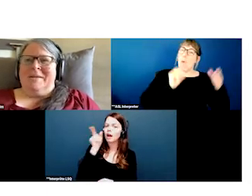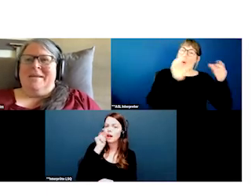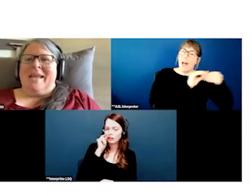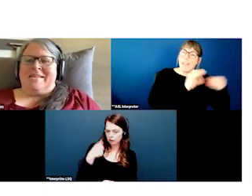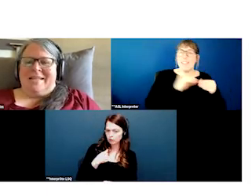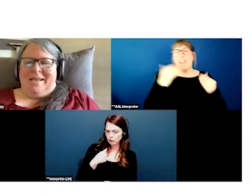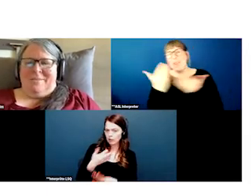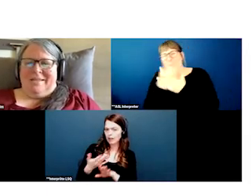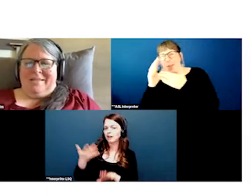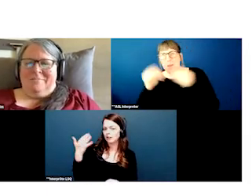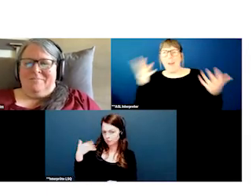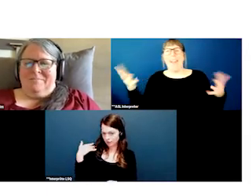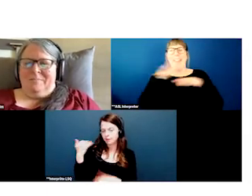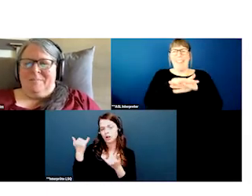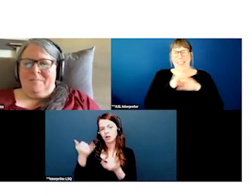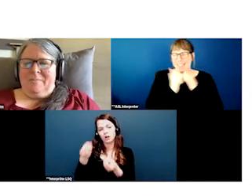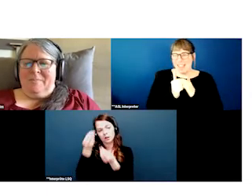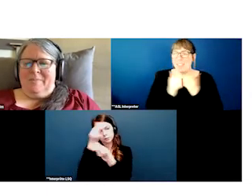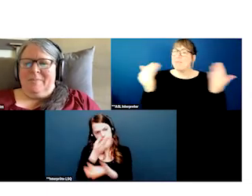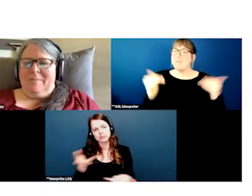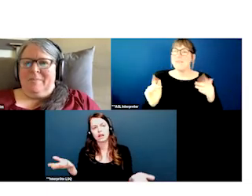ones. Next slide, please.